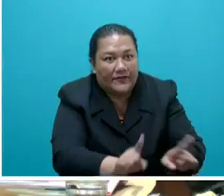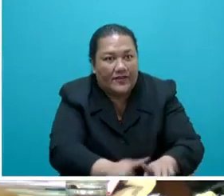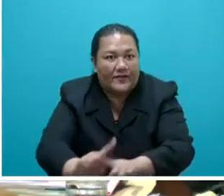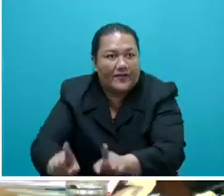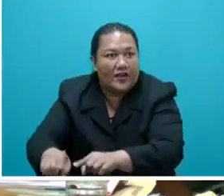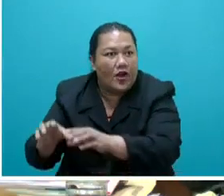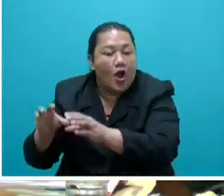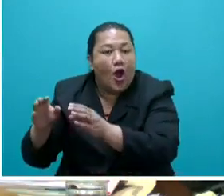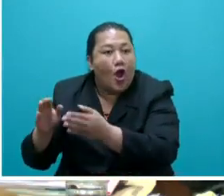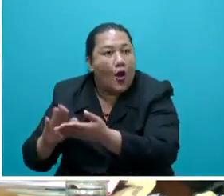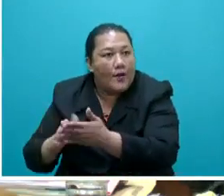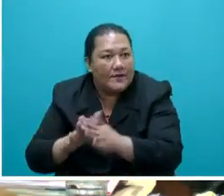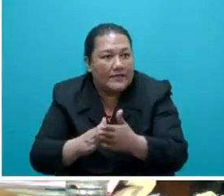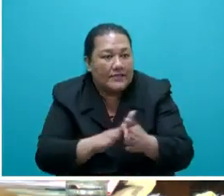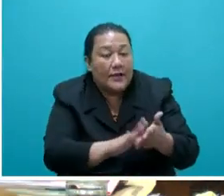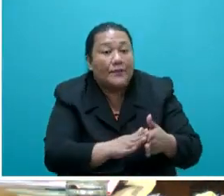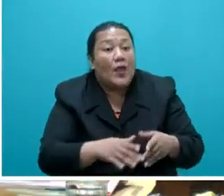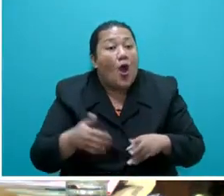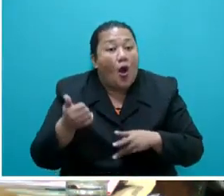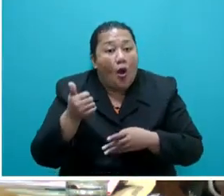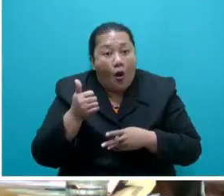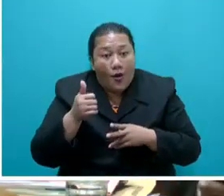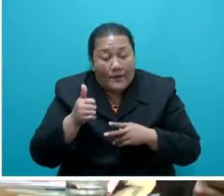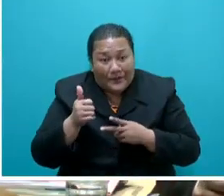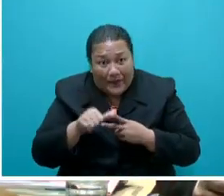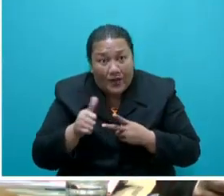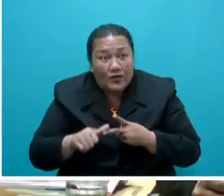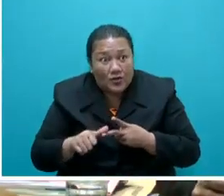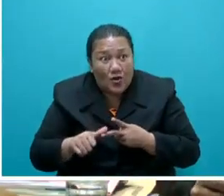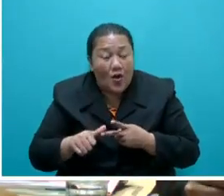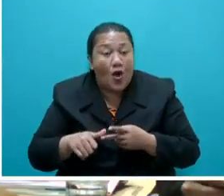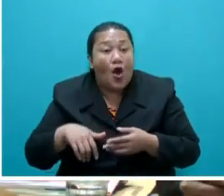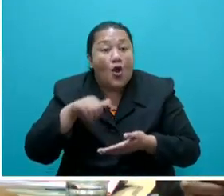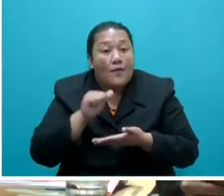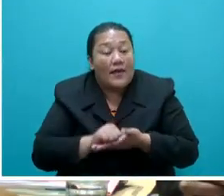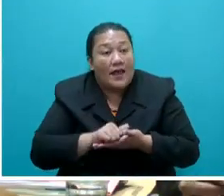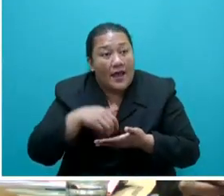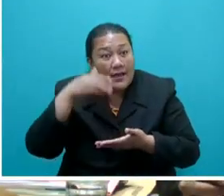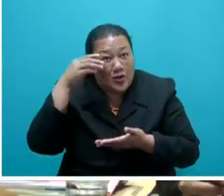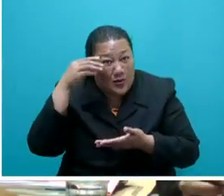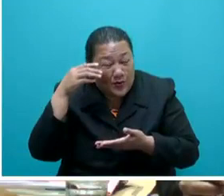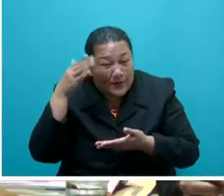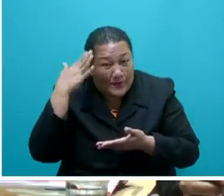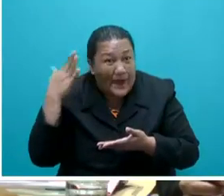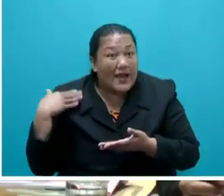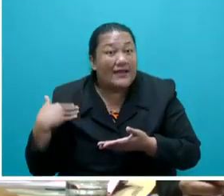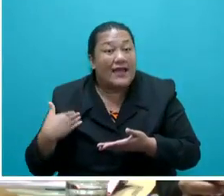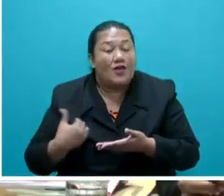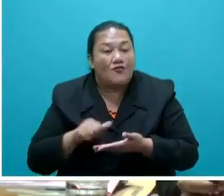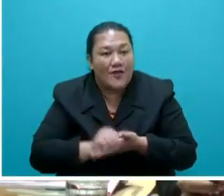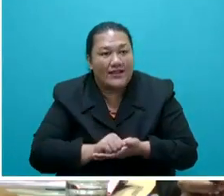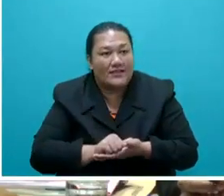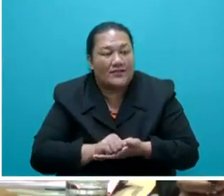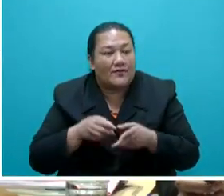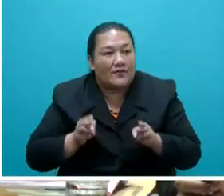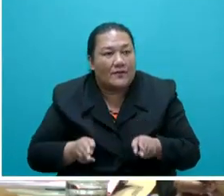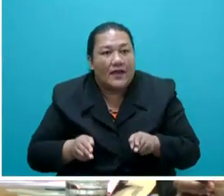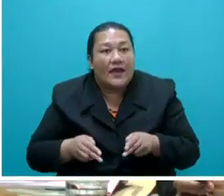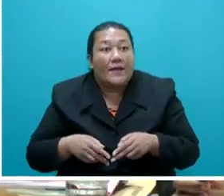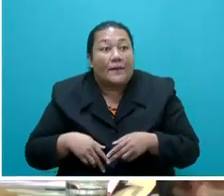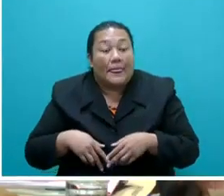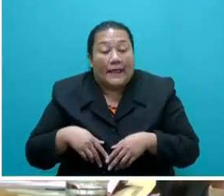to all 9 human rights treaties. The Ministry for Women, Children and Poverty Alleviation is directly guided by 3 of